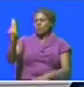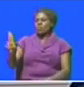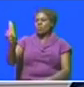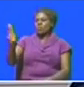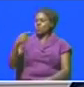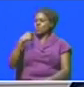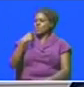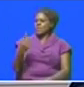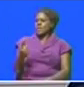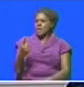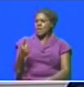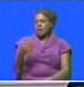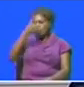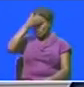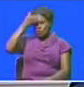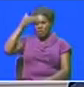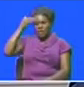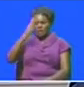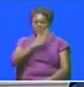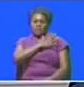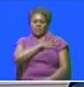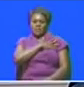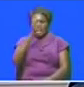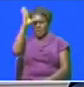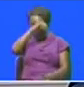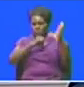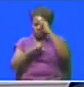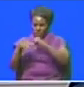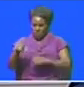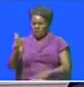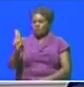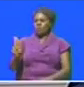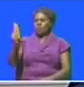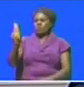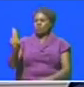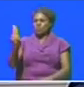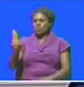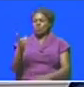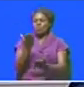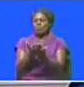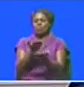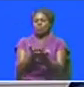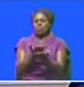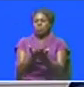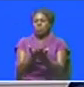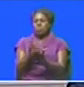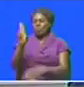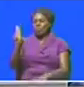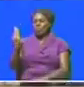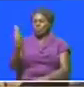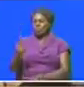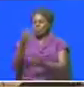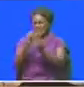told residents to forget NASA's assertion that he, Uhuru, was a lame duck president. Take a look.